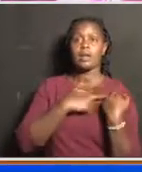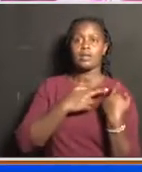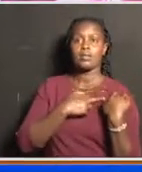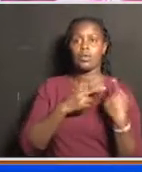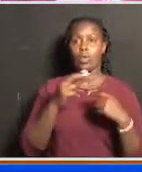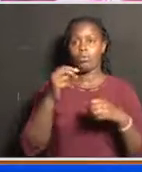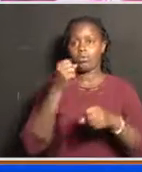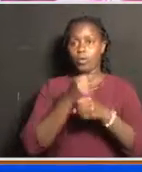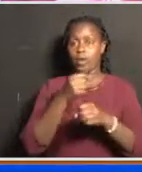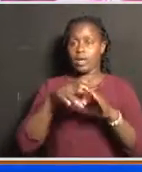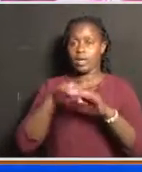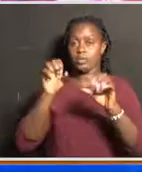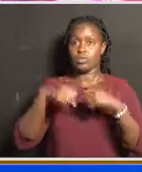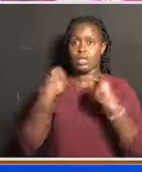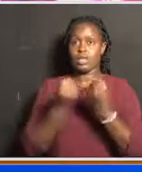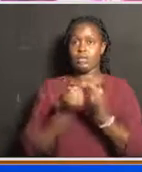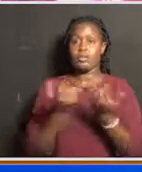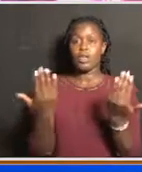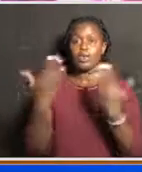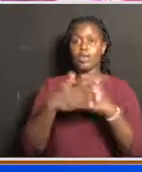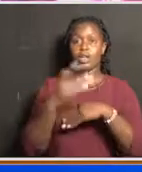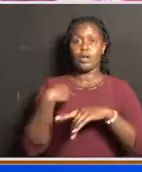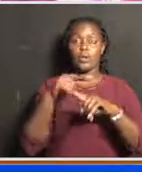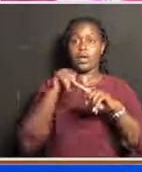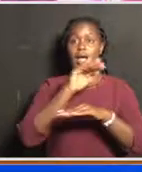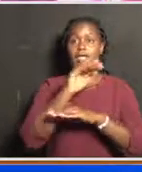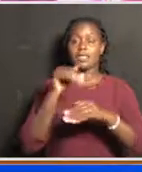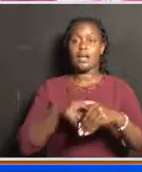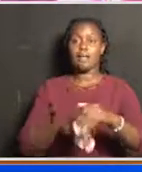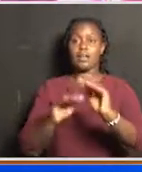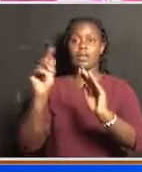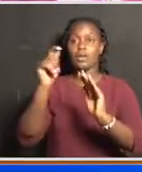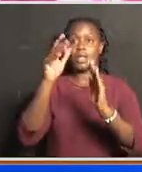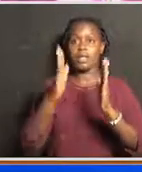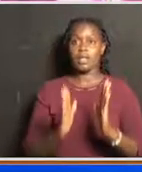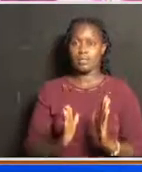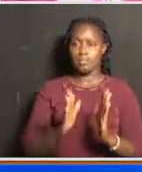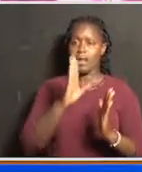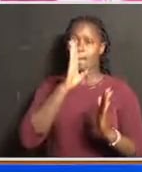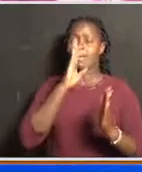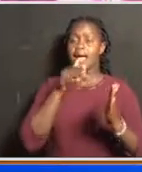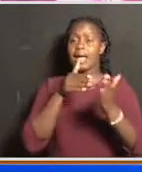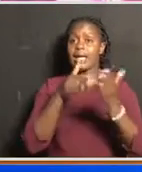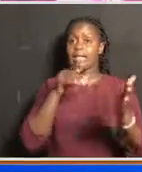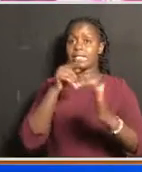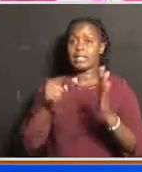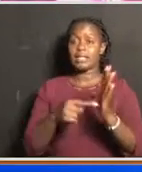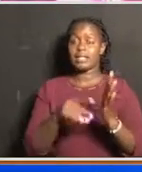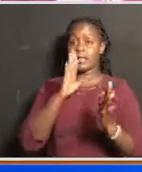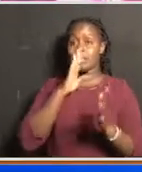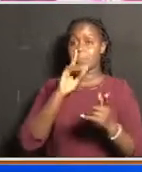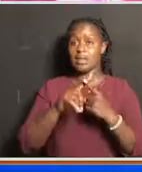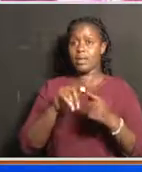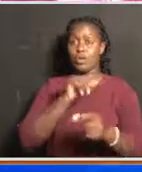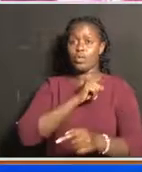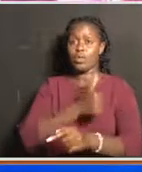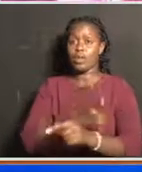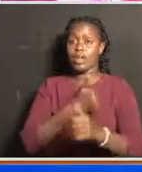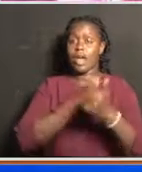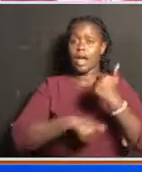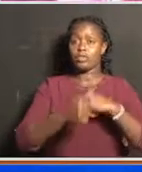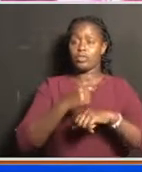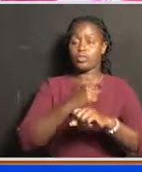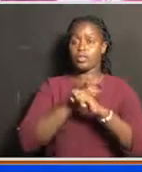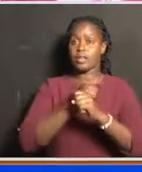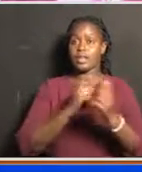the society. Tonight, we ask fellow Kenyans to stand up against these threats and demand that the authorities take action to protect the rights